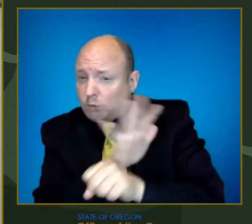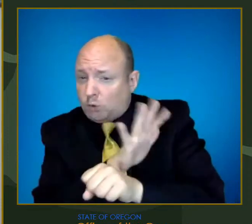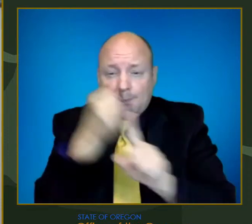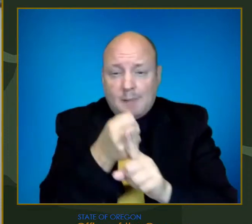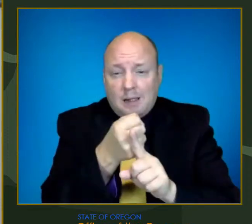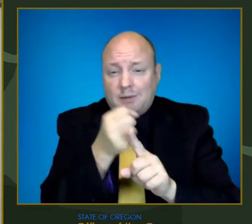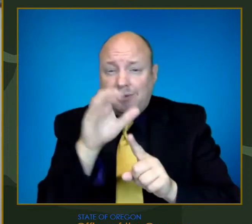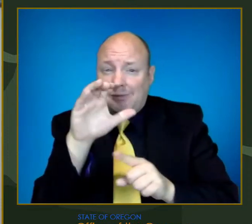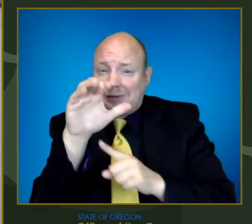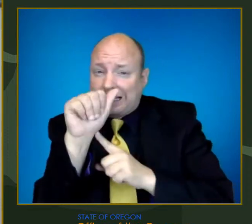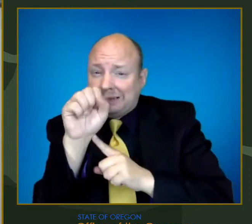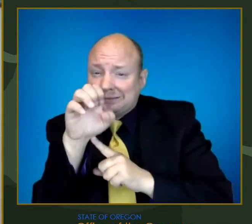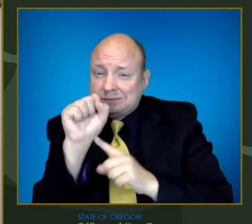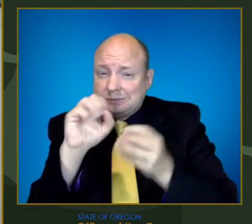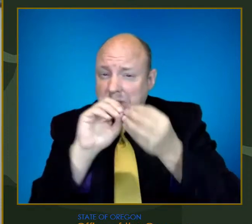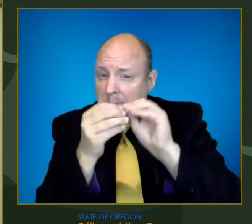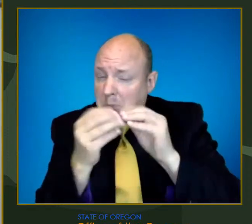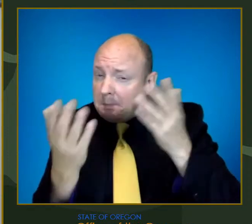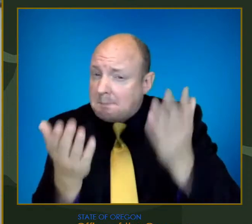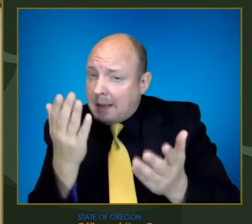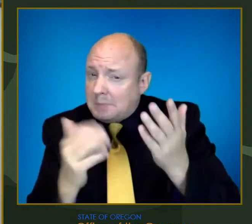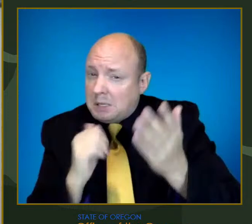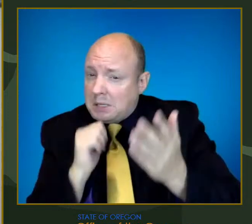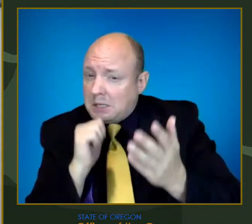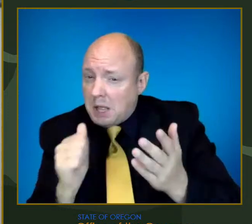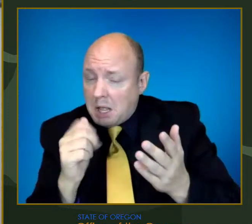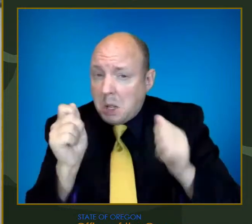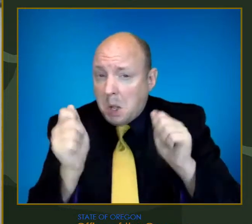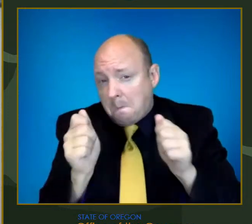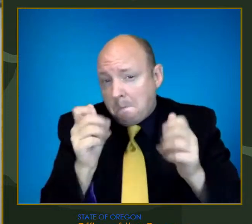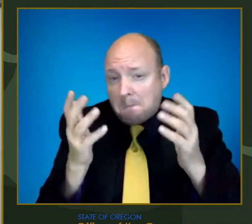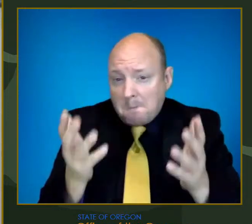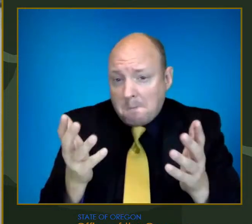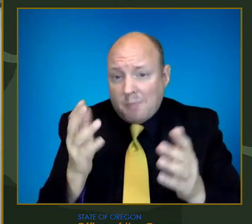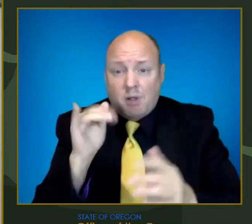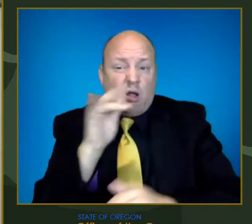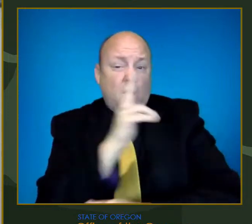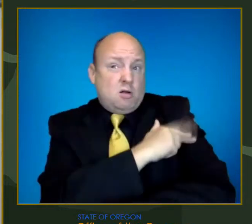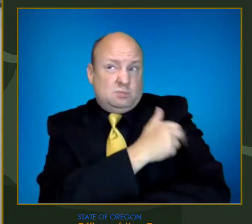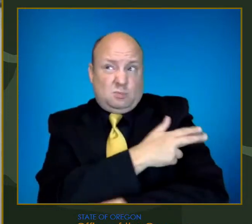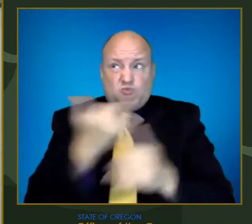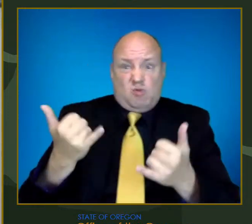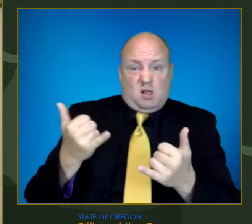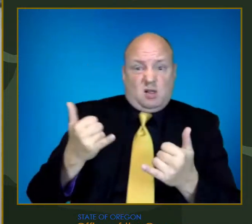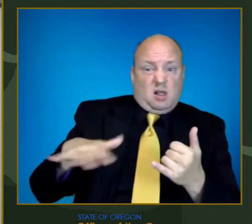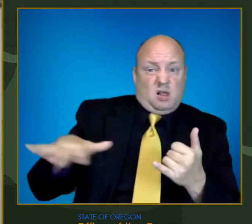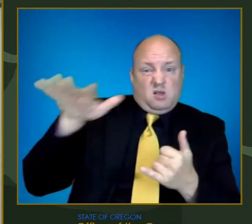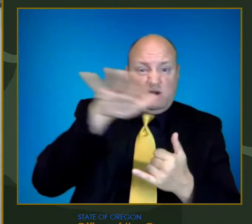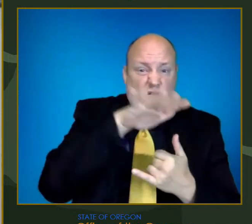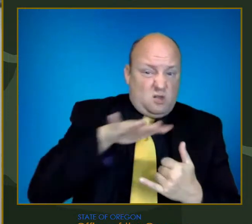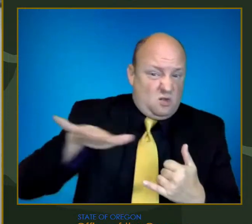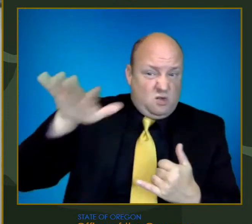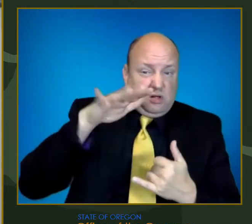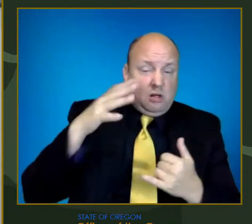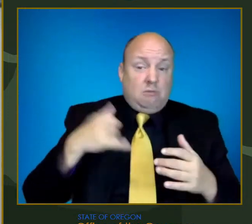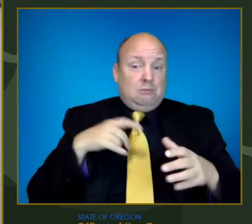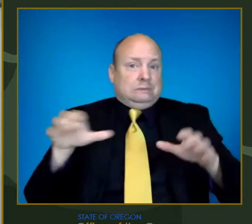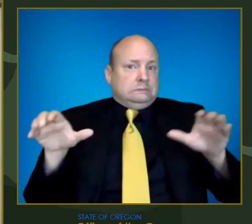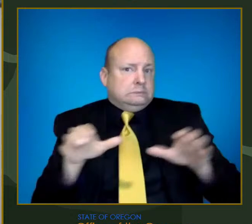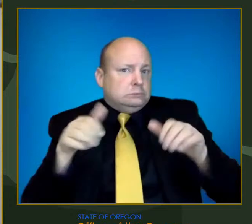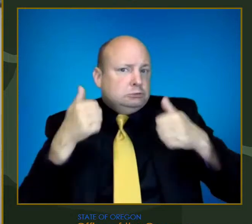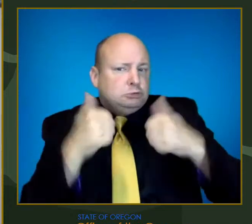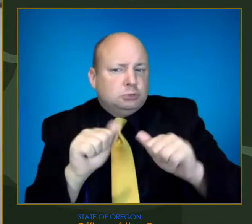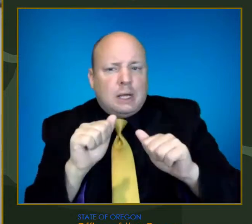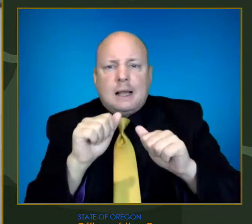on current hospitalizations, it also seems that there's immediate need for immediate actions to slow the spread. So during previous